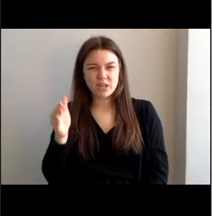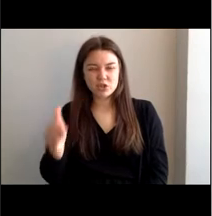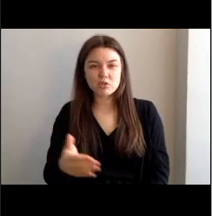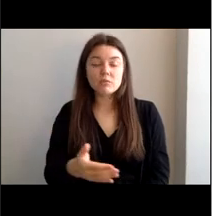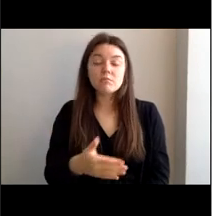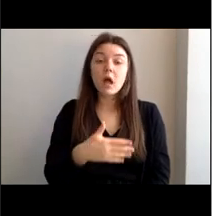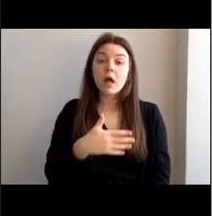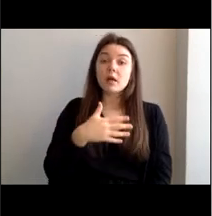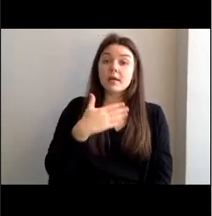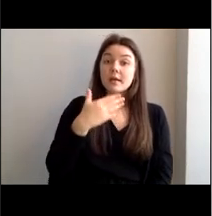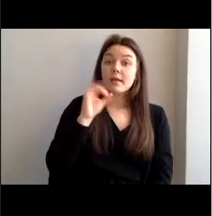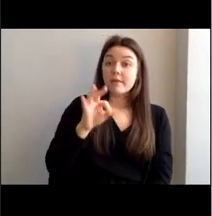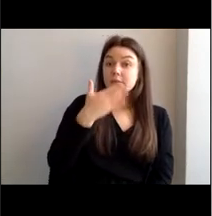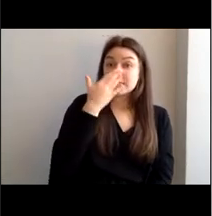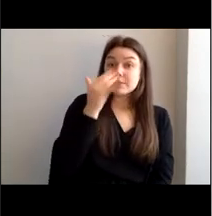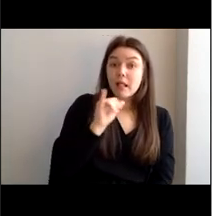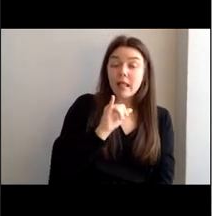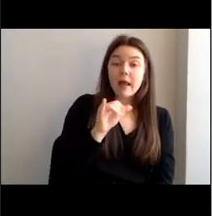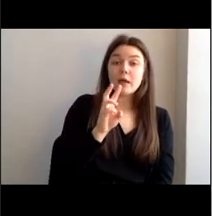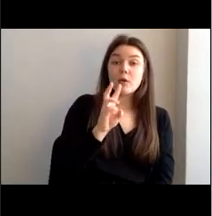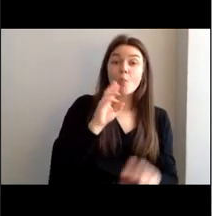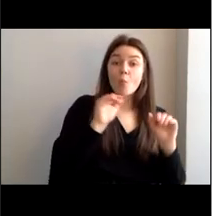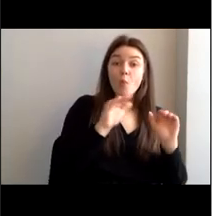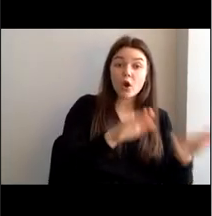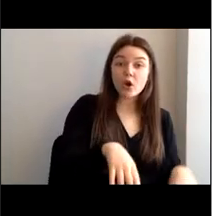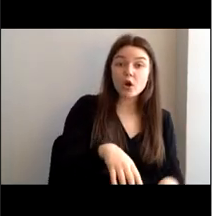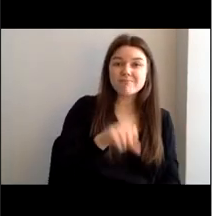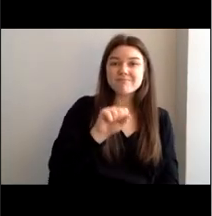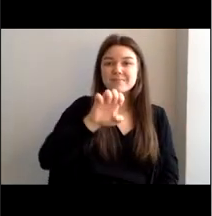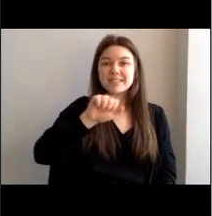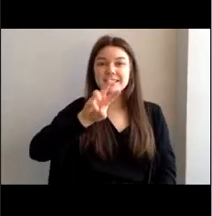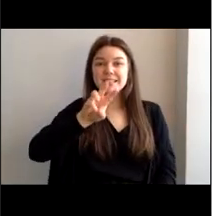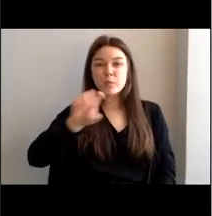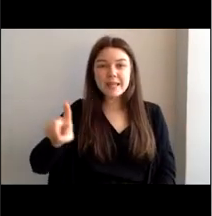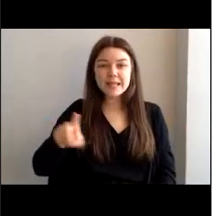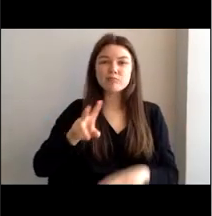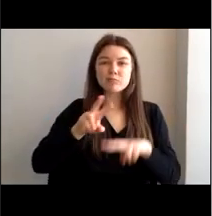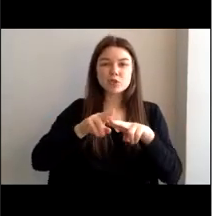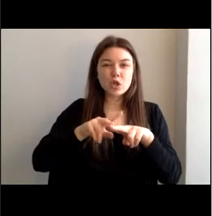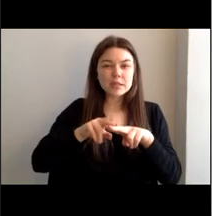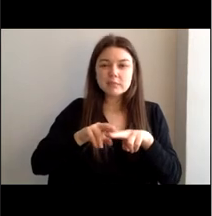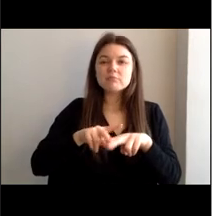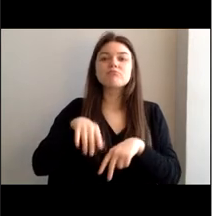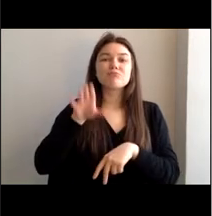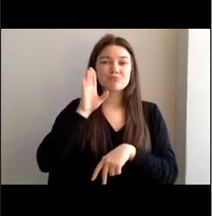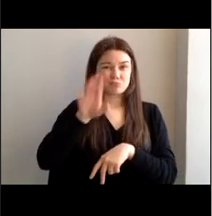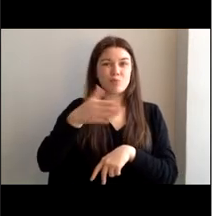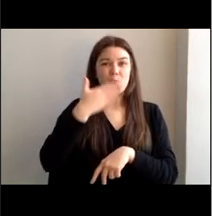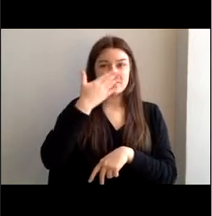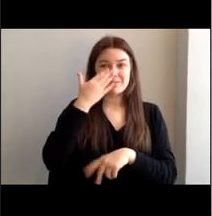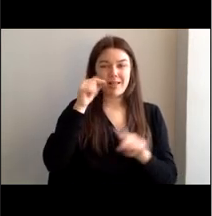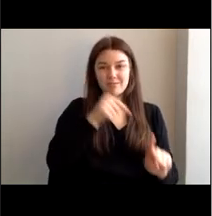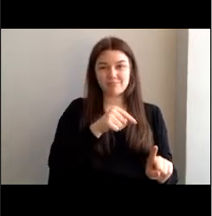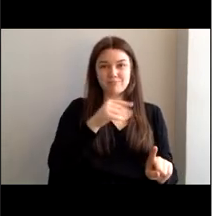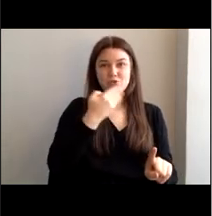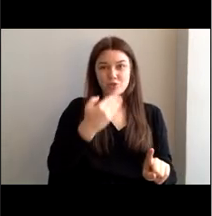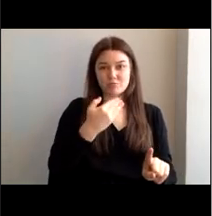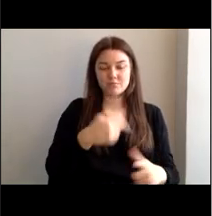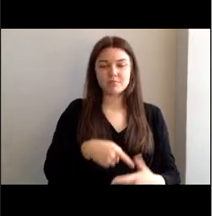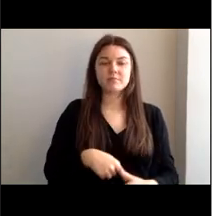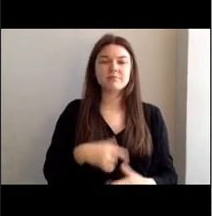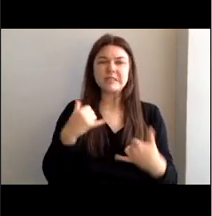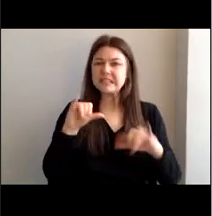ocean, fresh ocean, seaweedy, briny. And then once it starts to decompose a little bit, you're going to pick up those fishy odors. So it's still safe